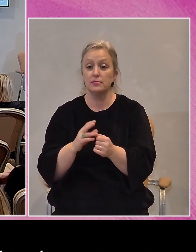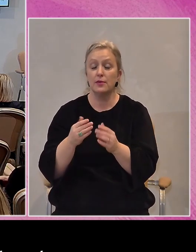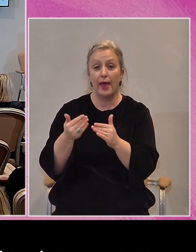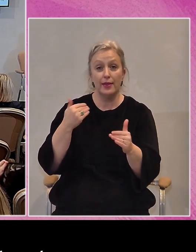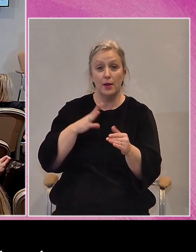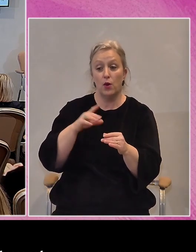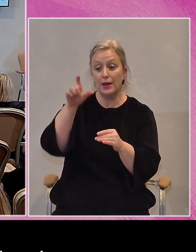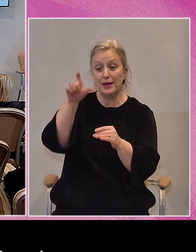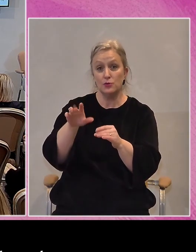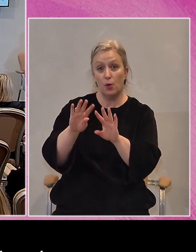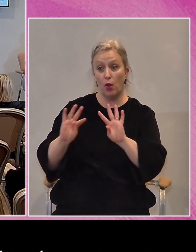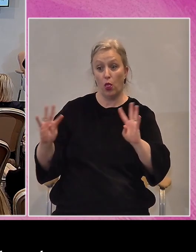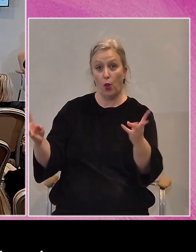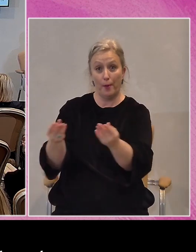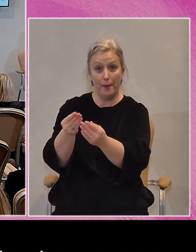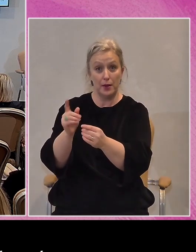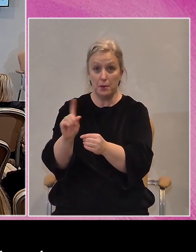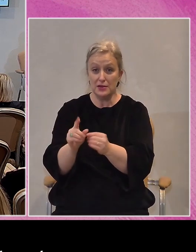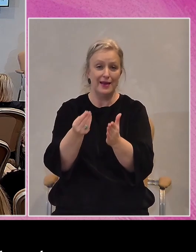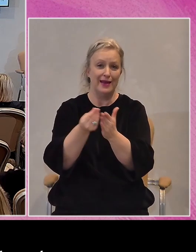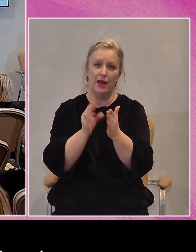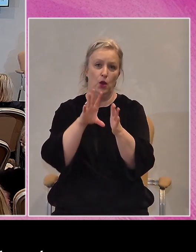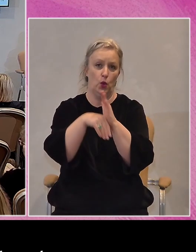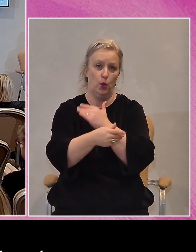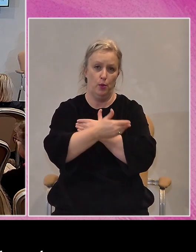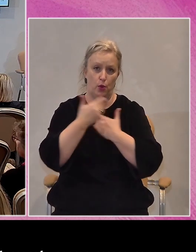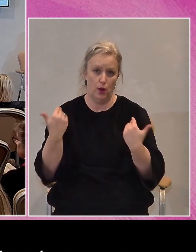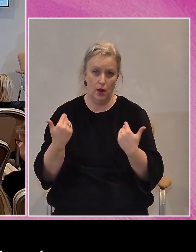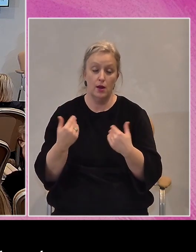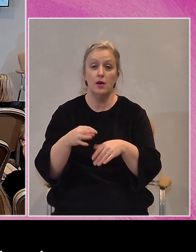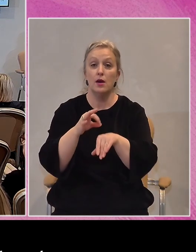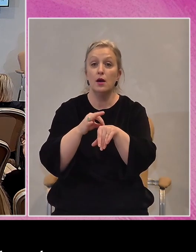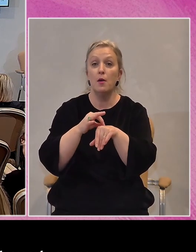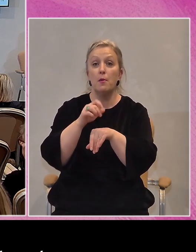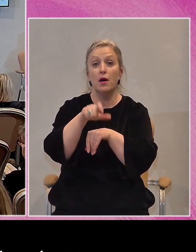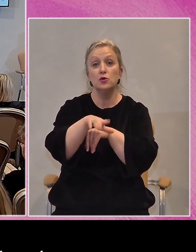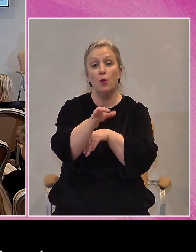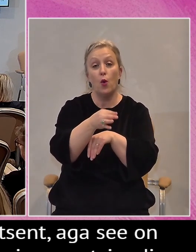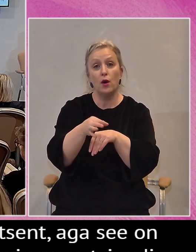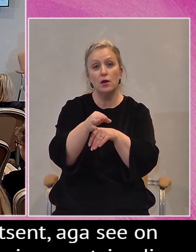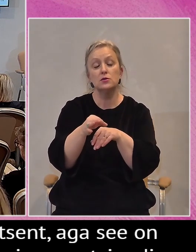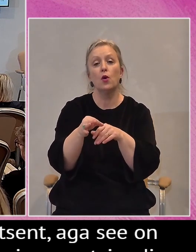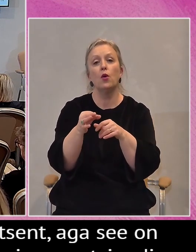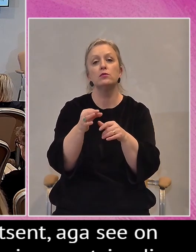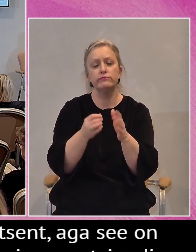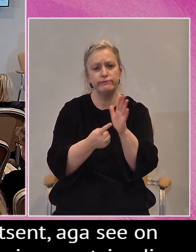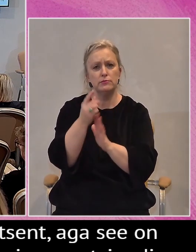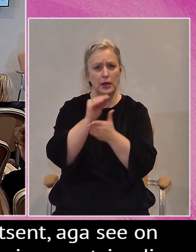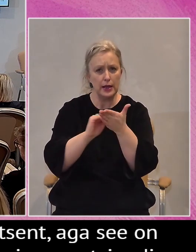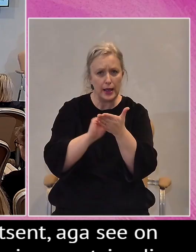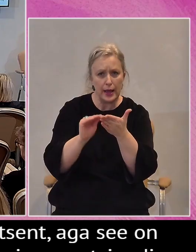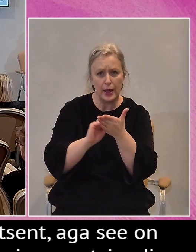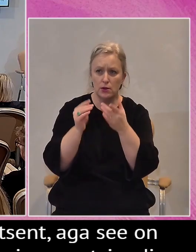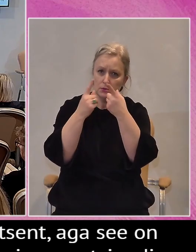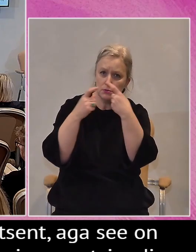as I said before, it doesn't include the surroundings of the patient. And